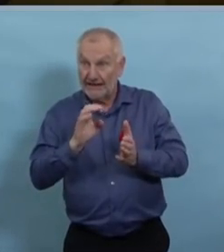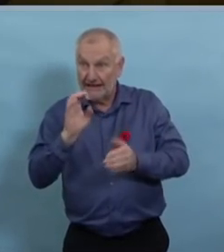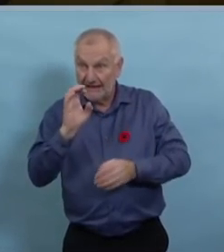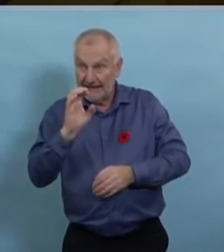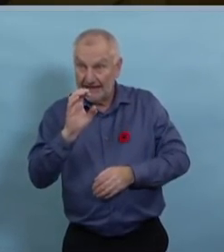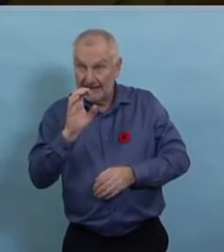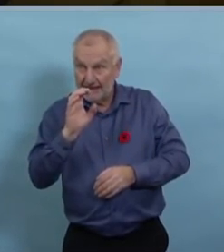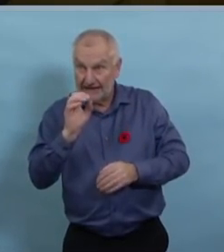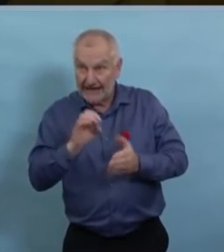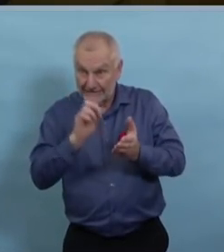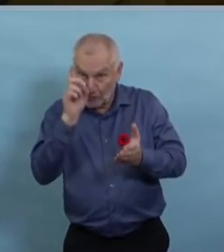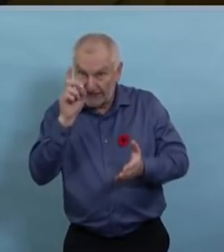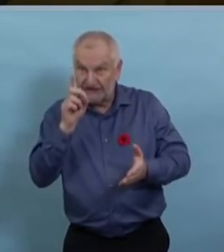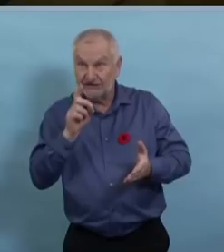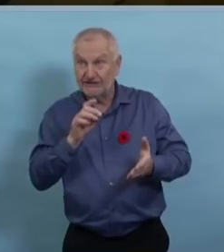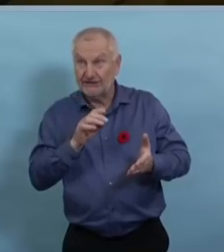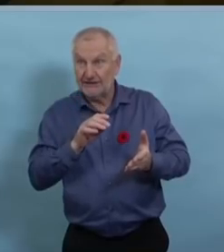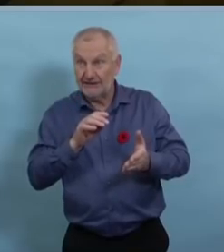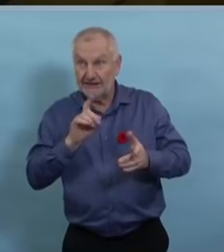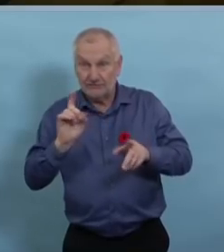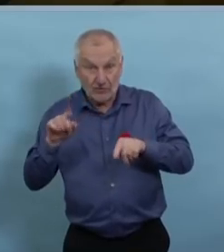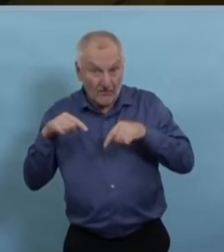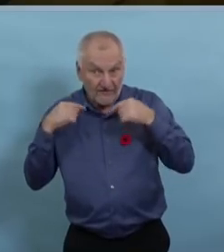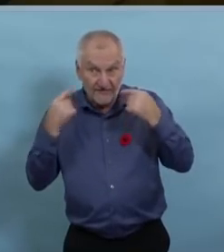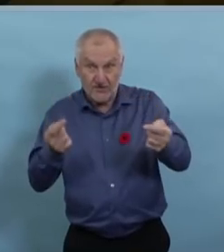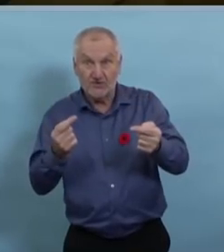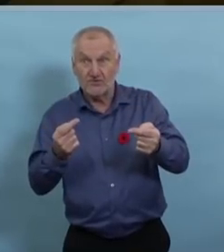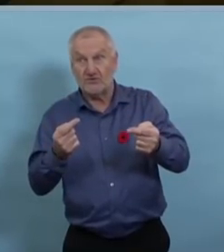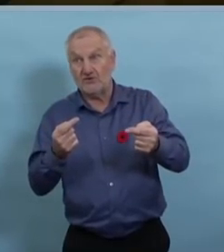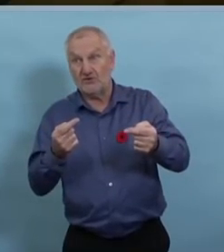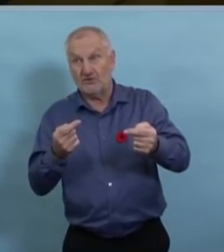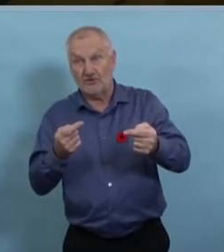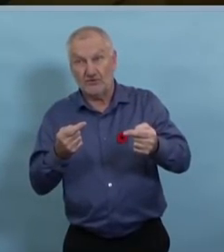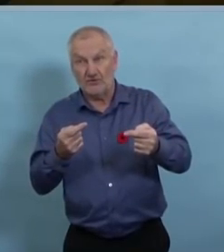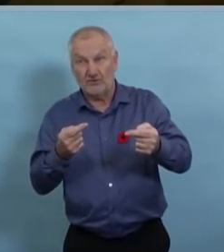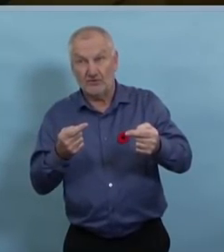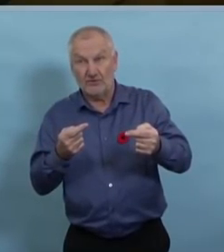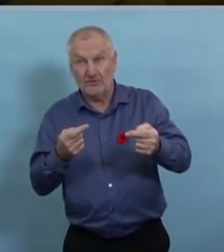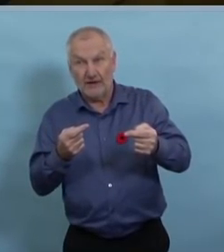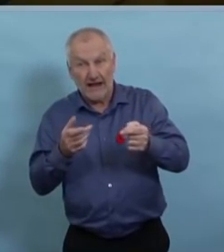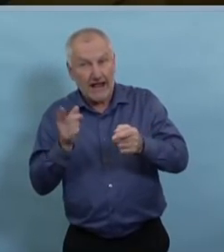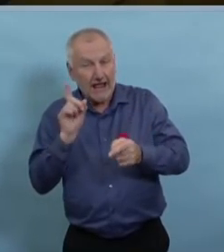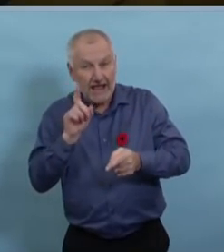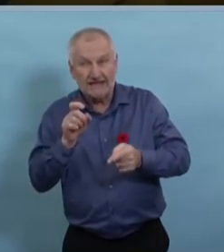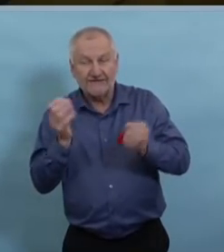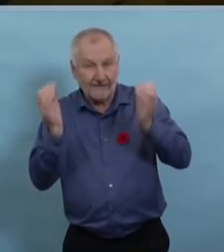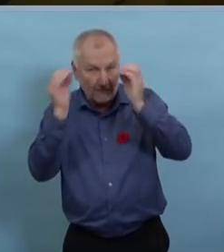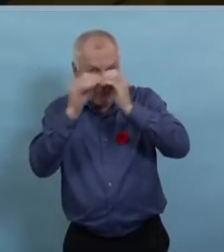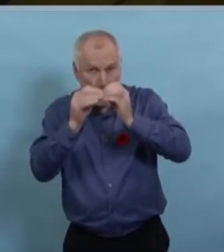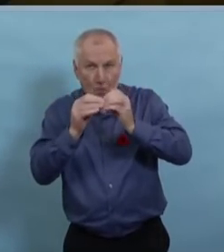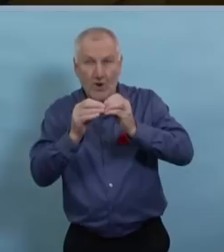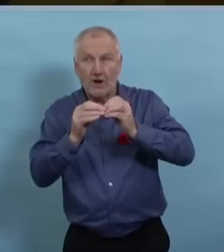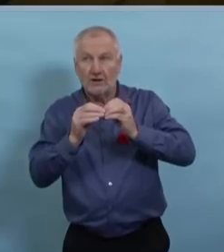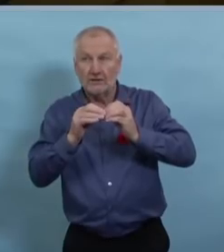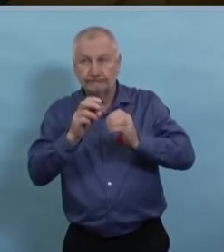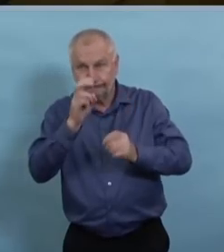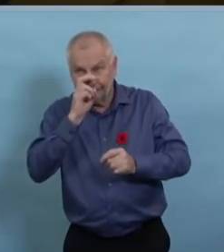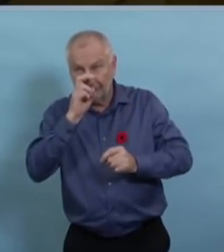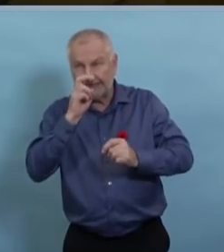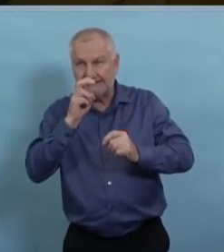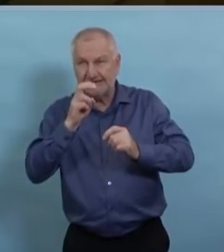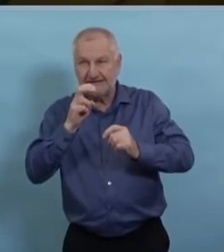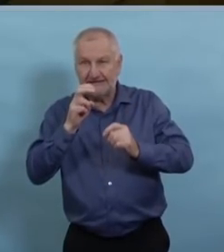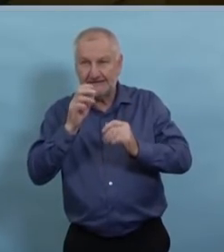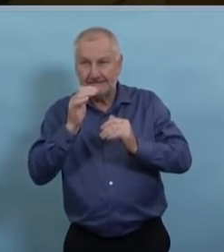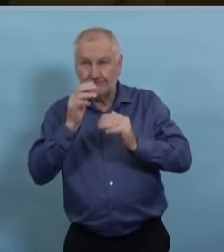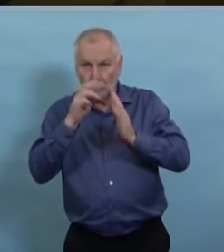lot more. And in all of that, you're announcing this remote learning today. Is there a plan to go full remote learning, even